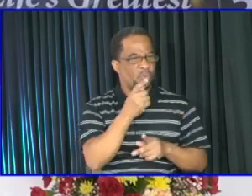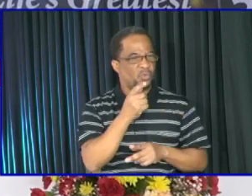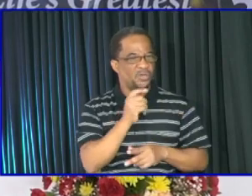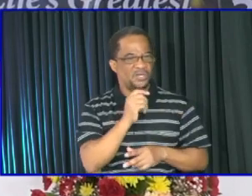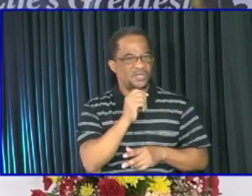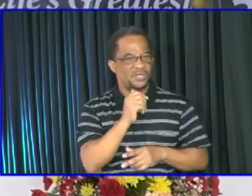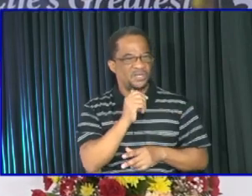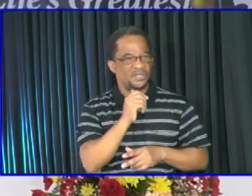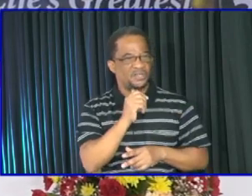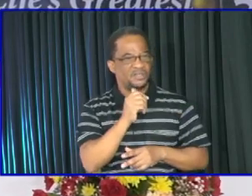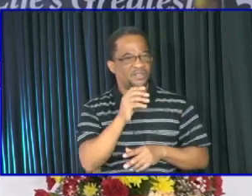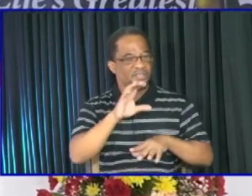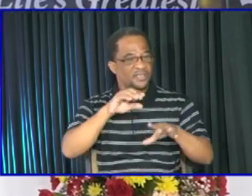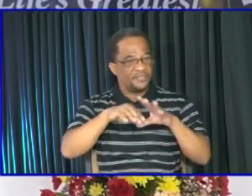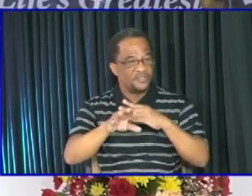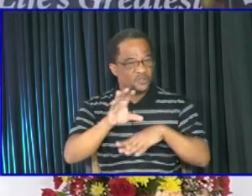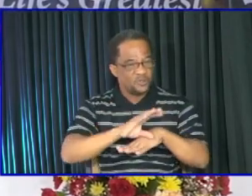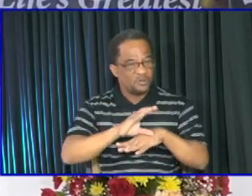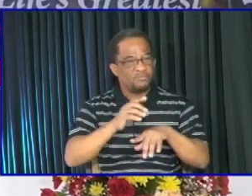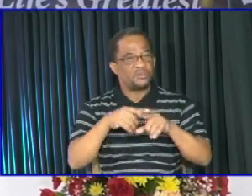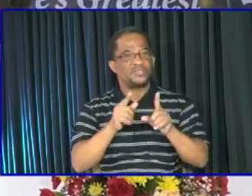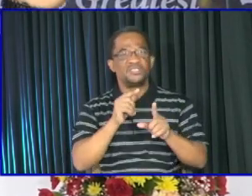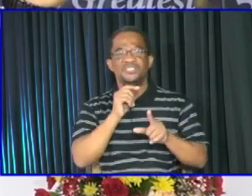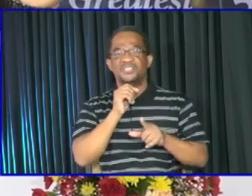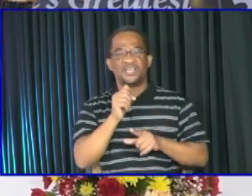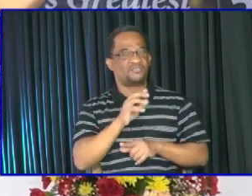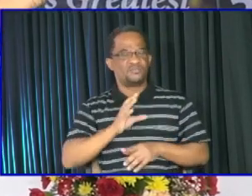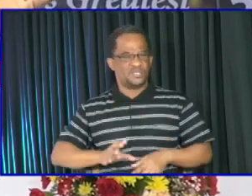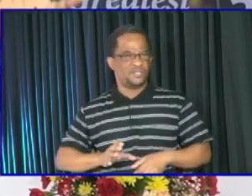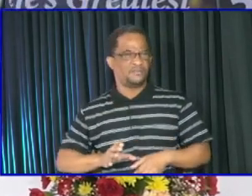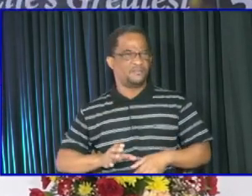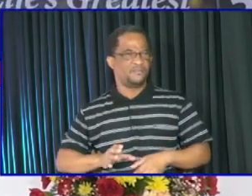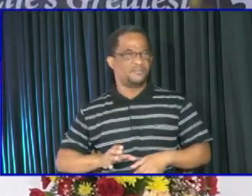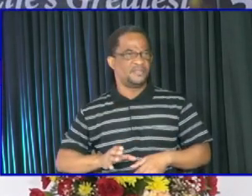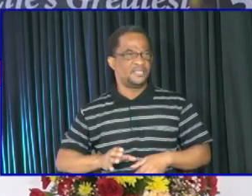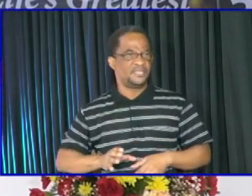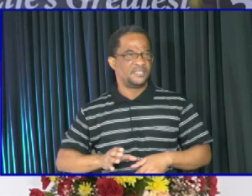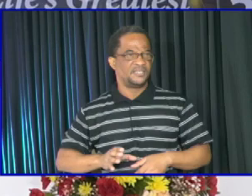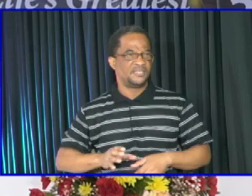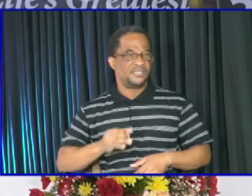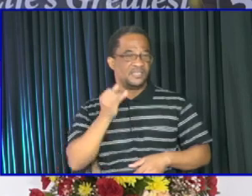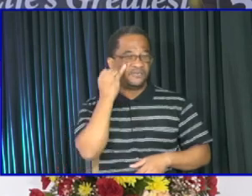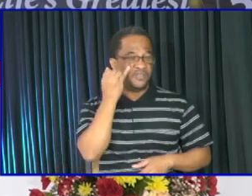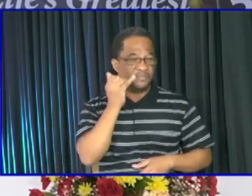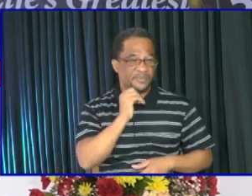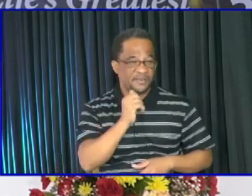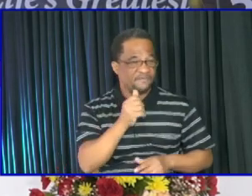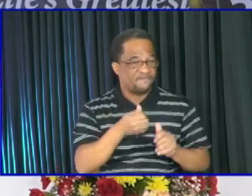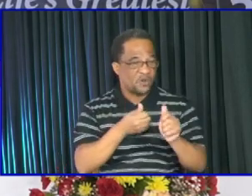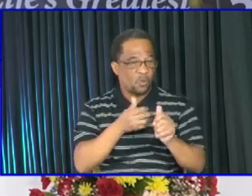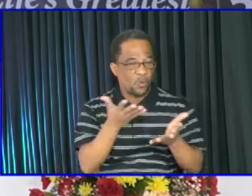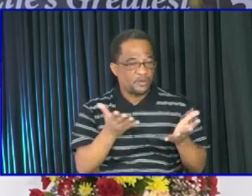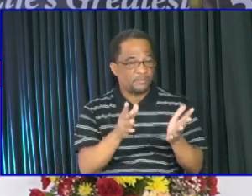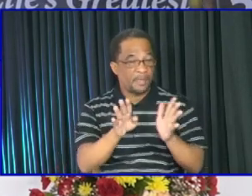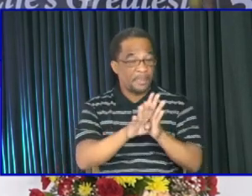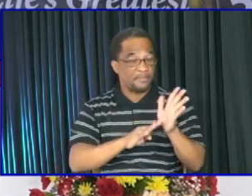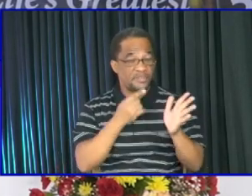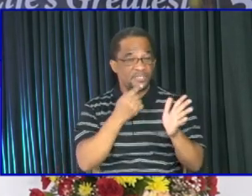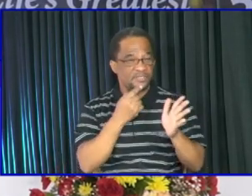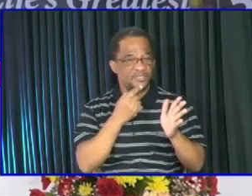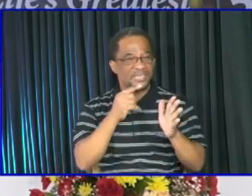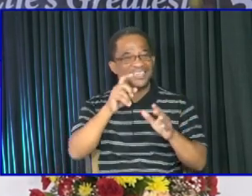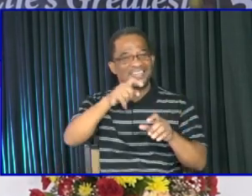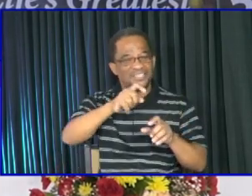you are and you're not living in accordance with the word of Jesus Christ, you should step out and follow the word of righteousness. That's the